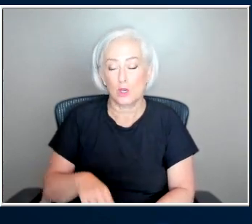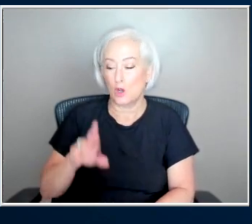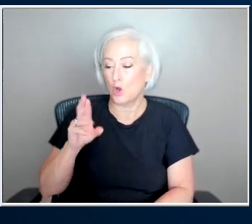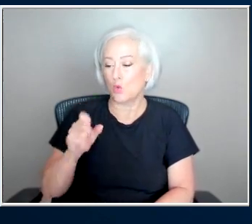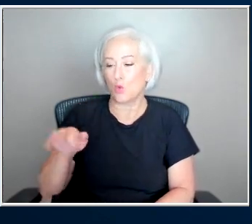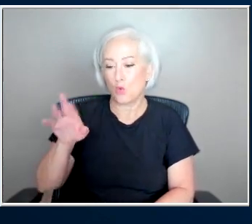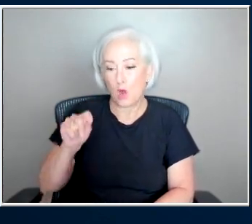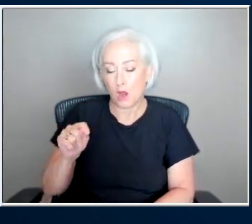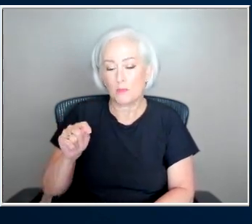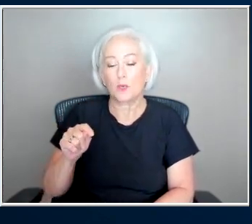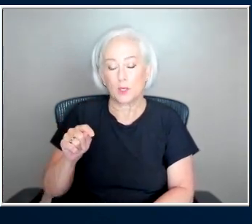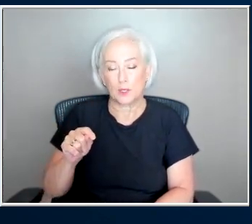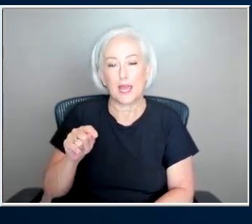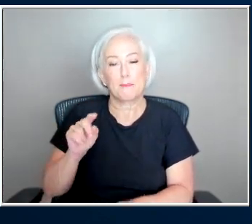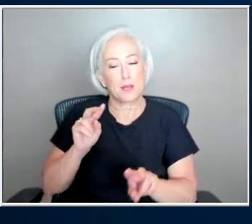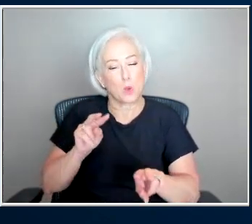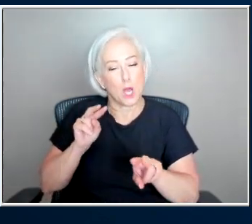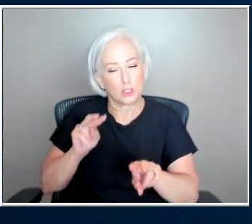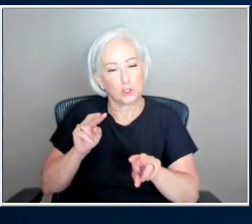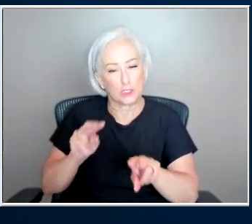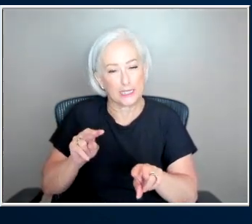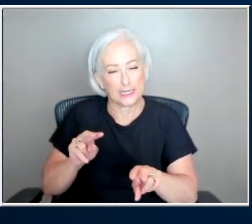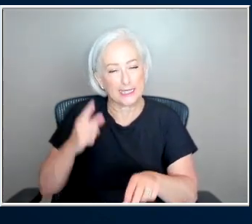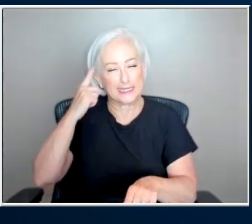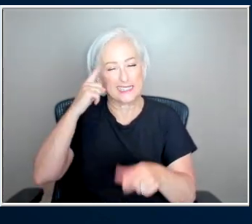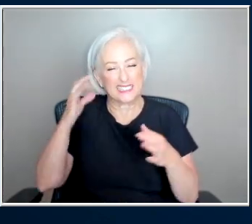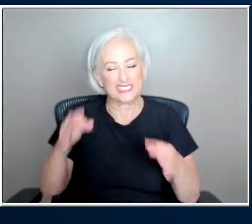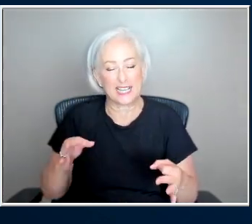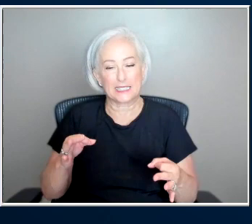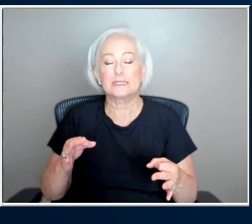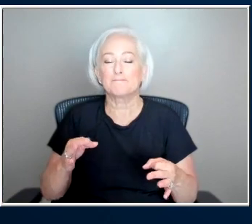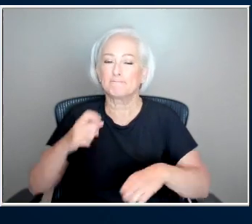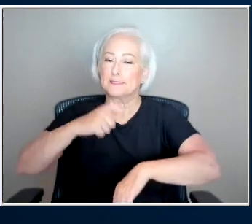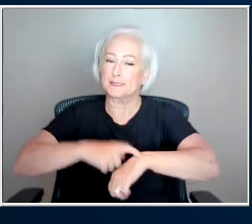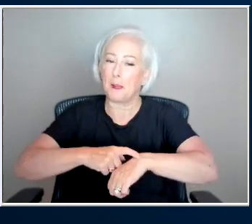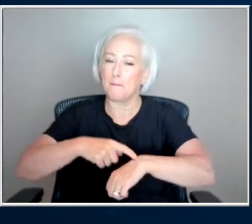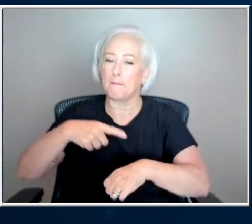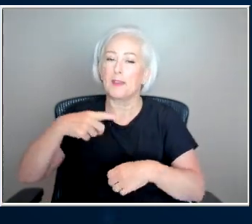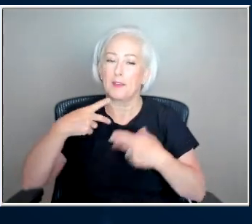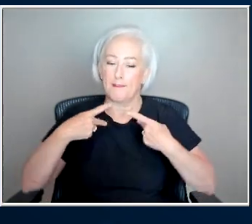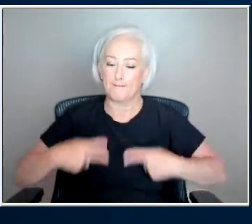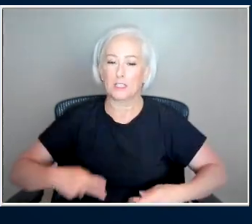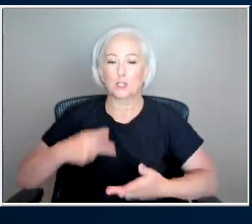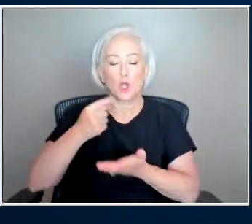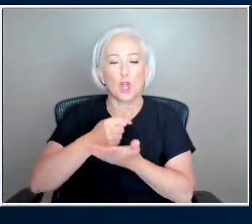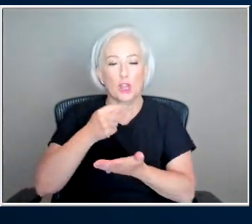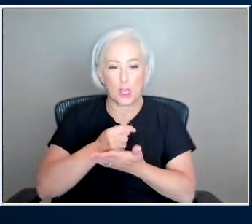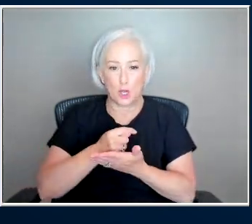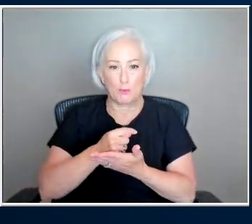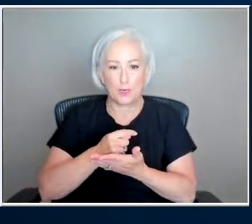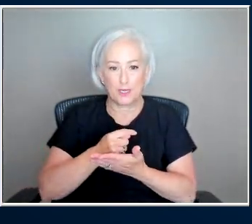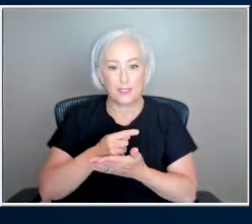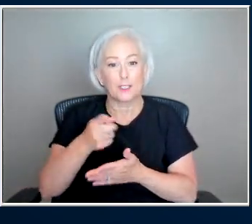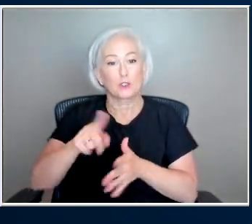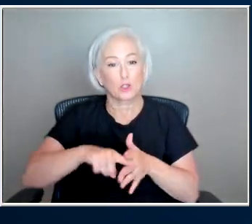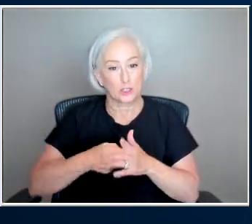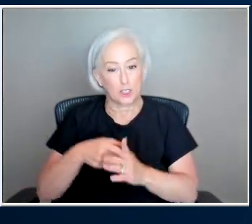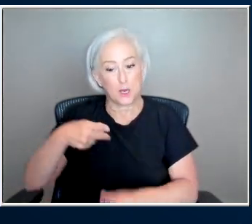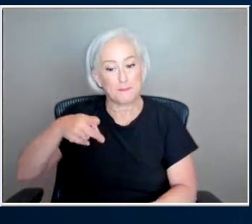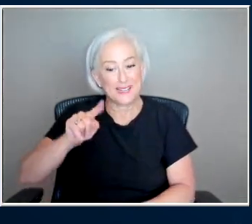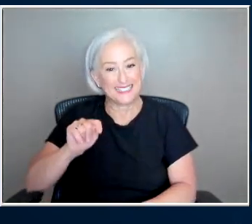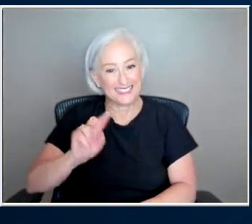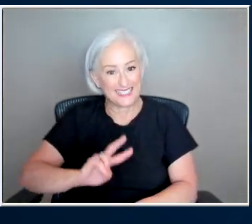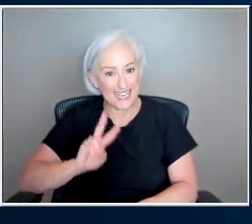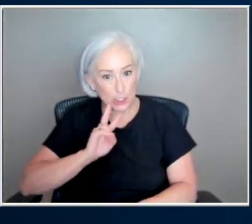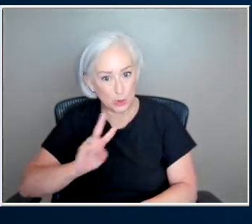her. And then I think we decided at that point it was time for her to start physical therapy. So she started physical therapy at 2. And then you can also see that